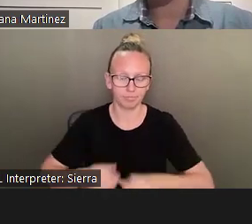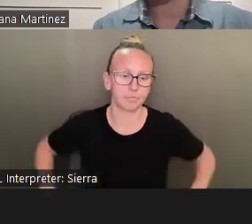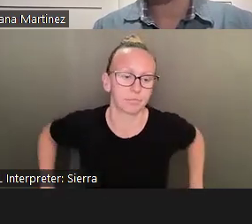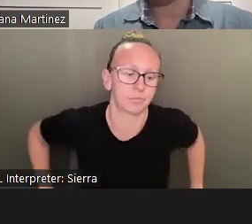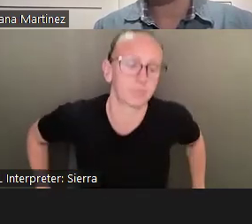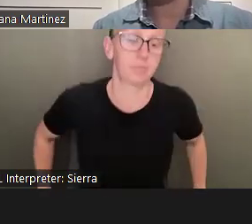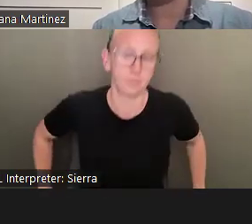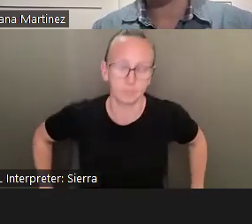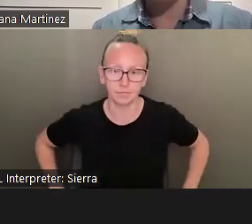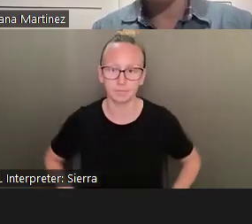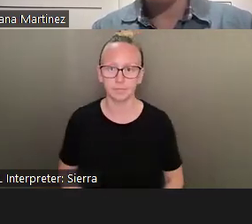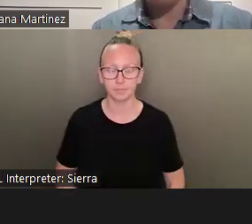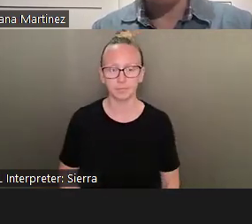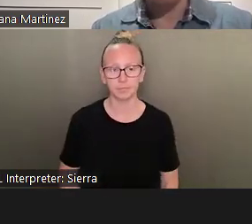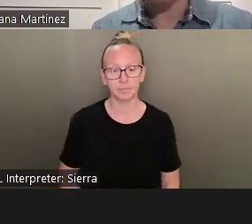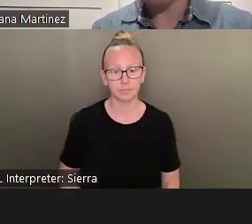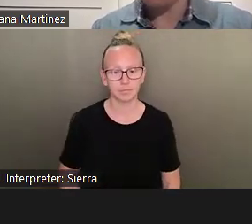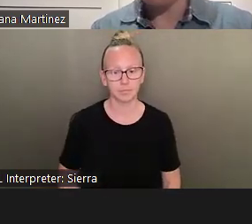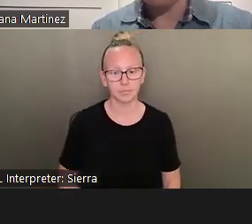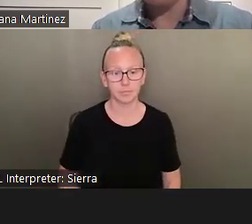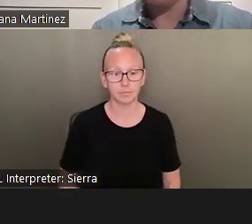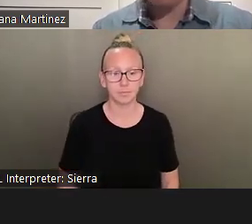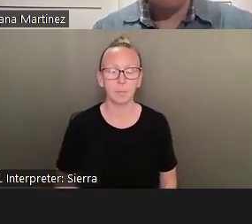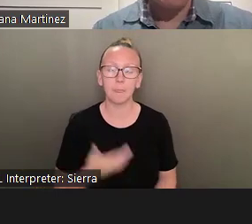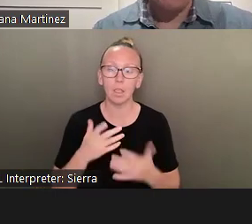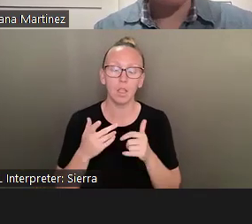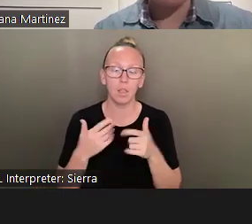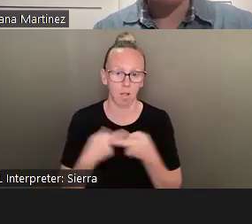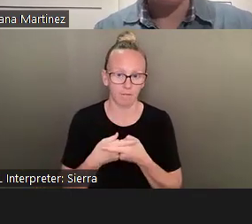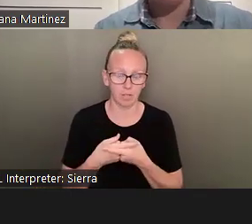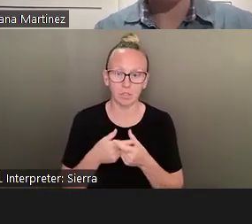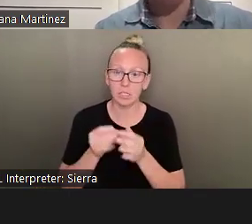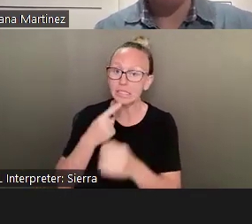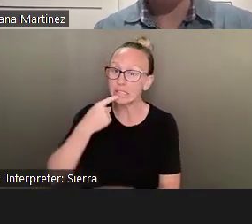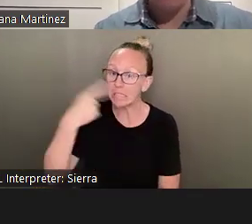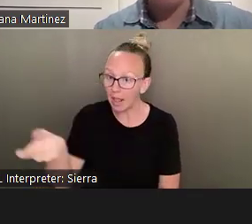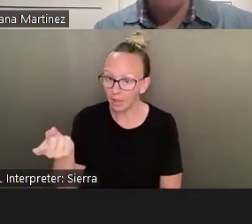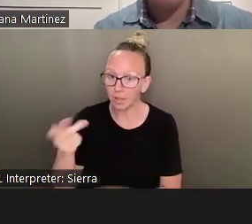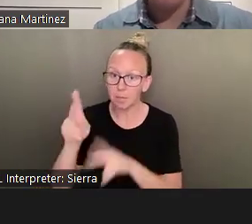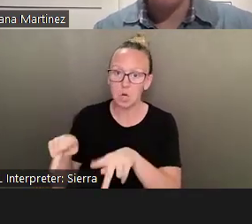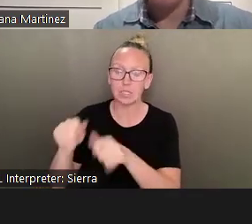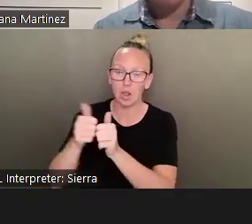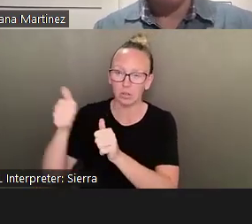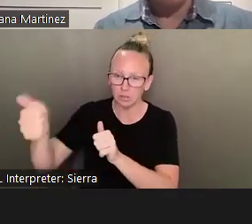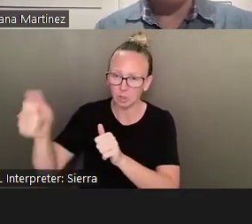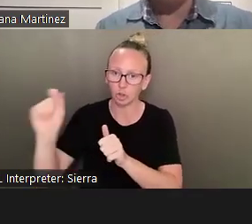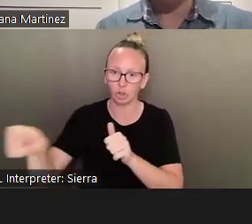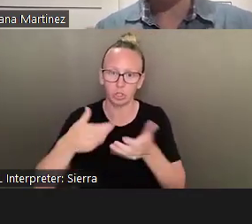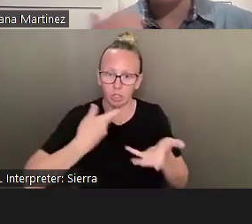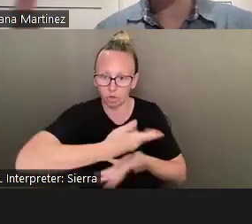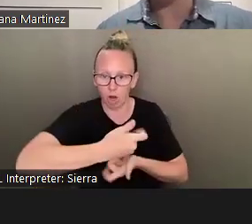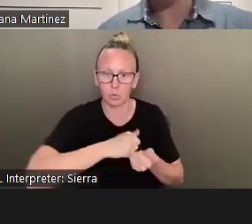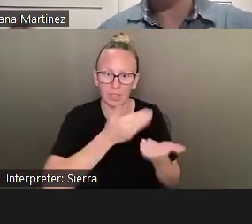this conflict between prescribing how one should interact with a set of objects or the world broadly, and